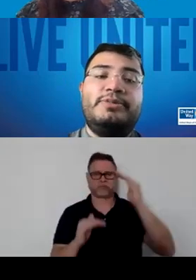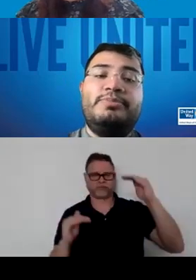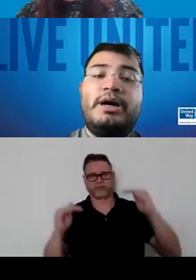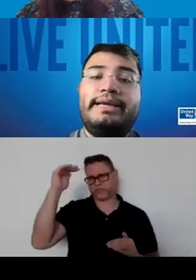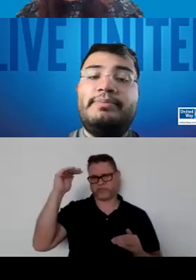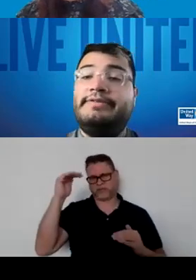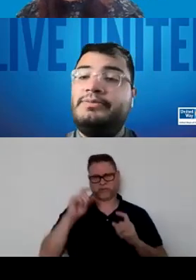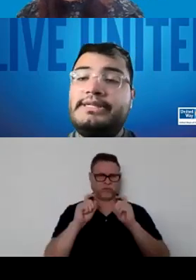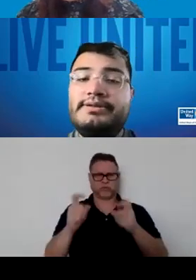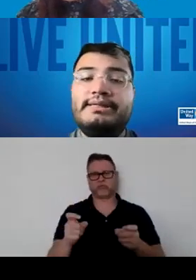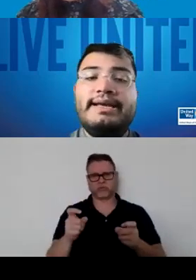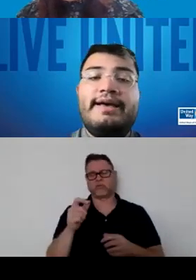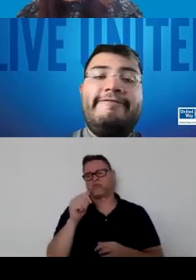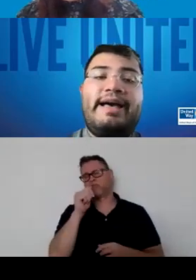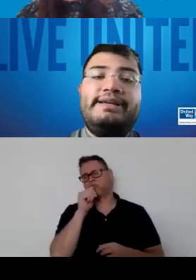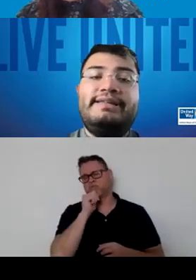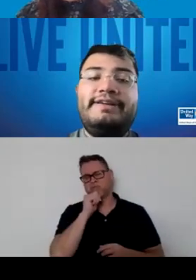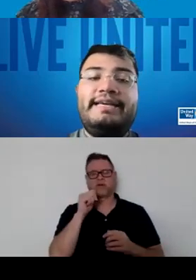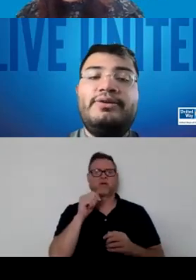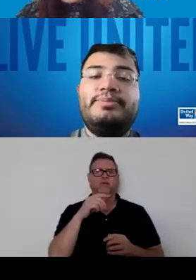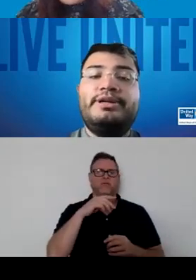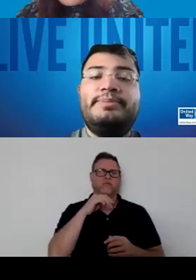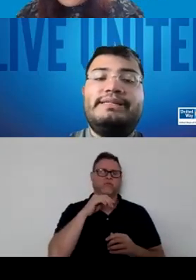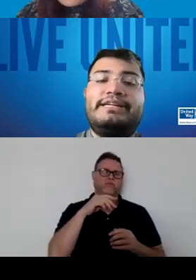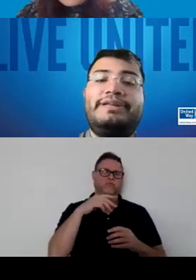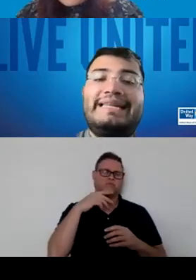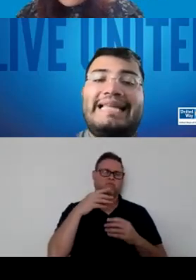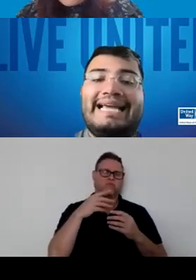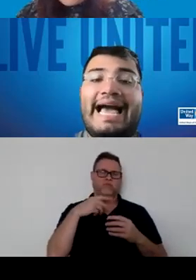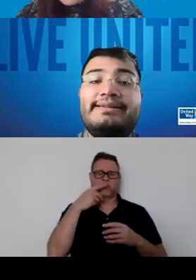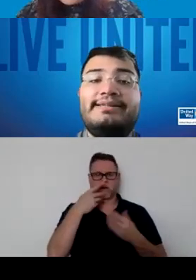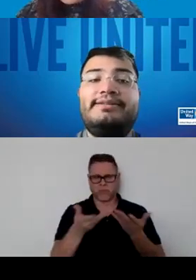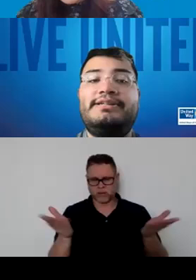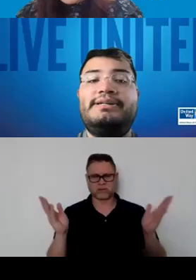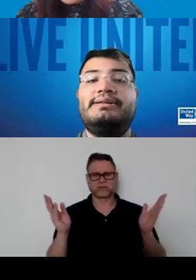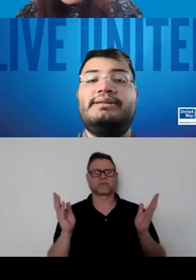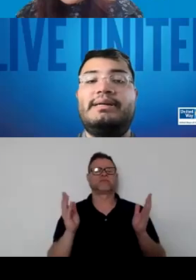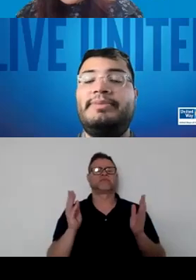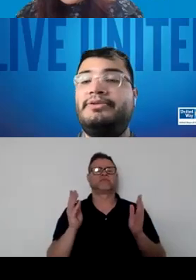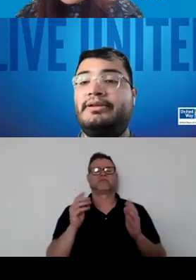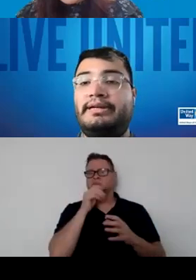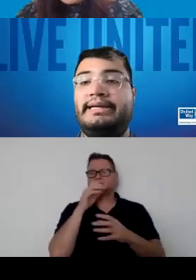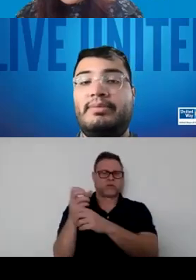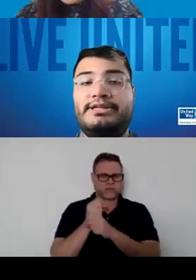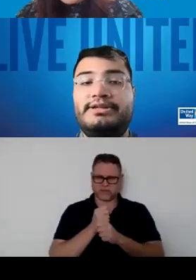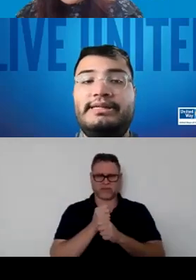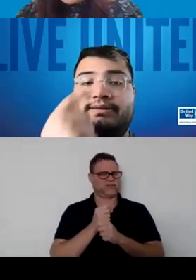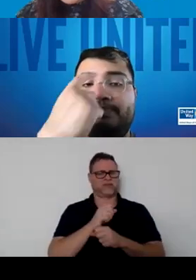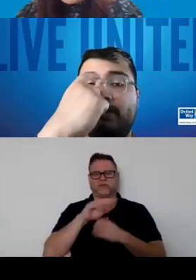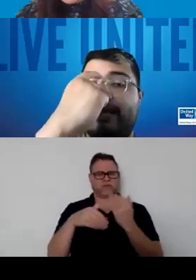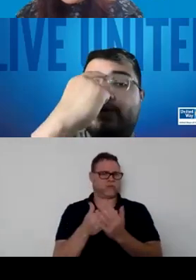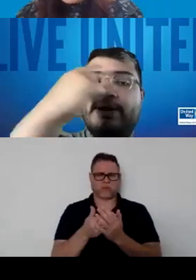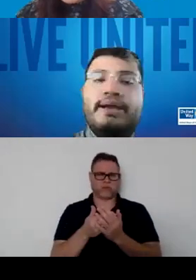distributions of both public and private resources, families living in low-income communities generally lack access to these rich supplementary learning